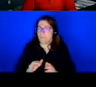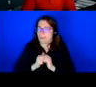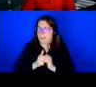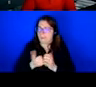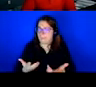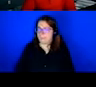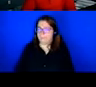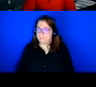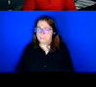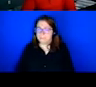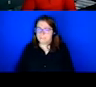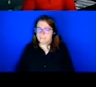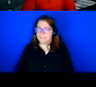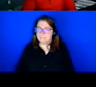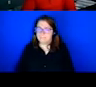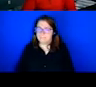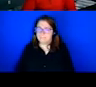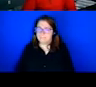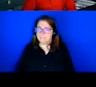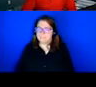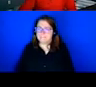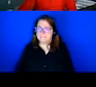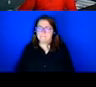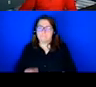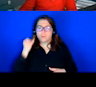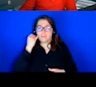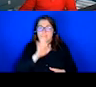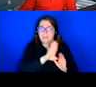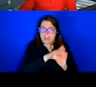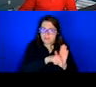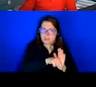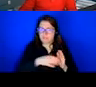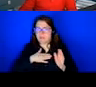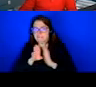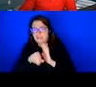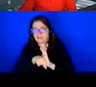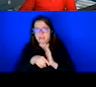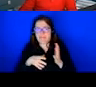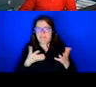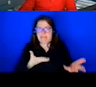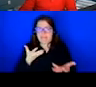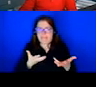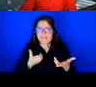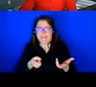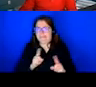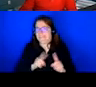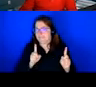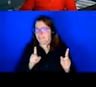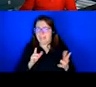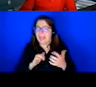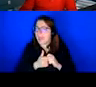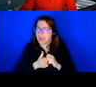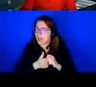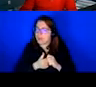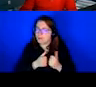or just a colleague if you don't have a similar background or you're looking to have more sensitivity towards someone?